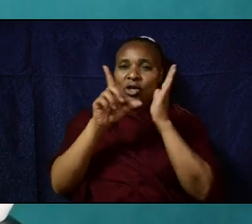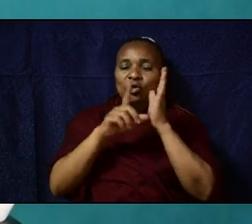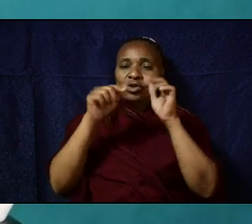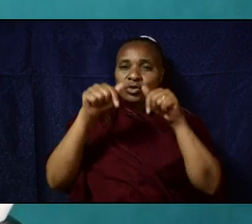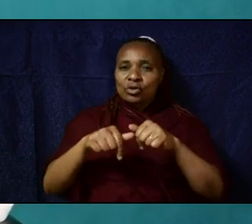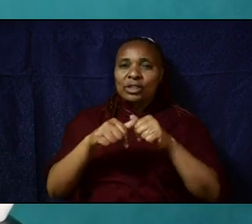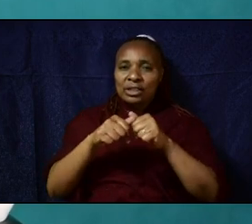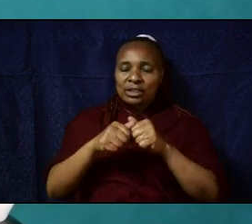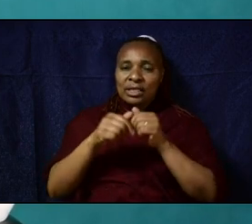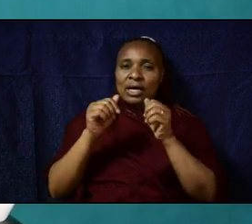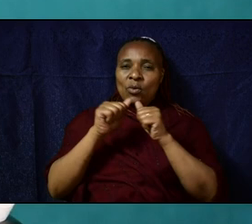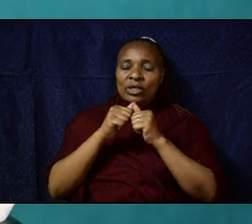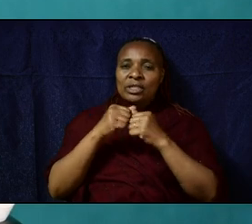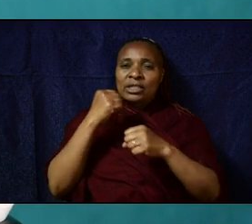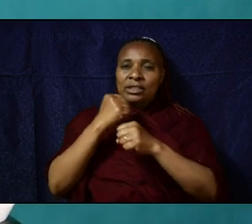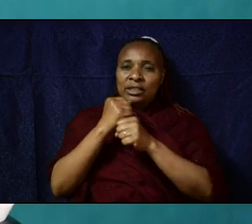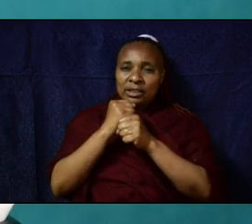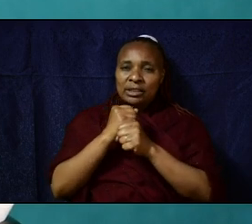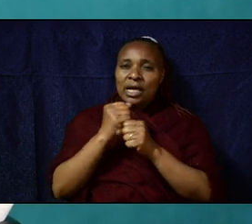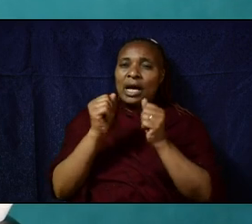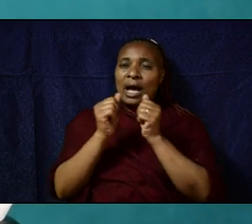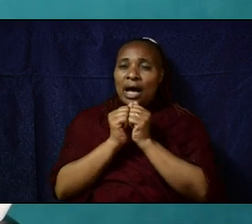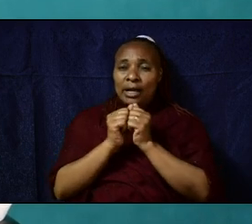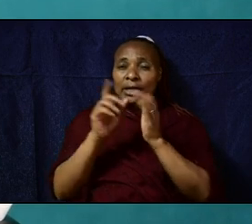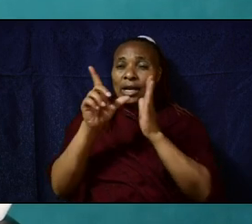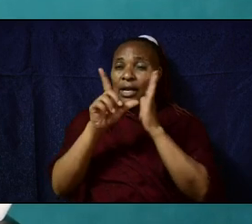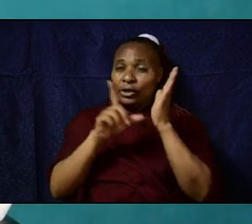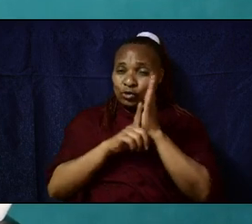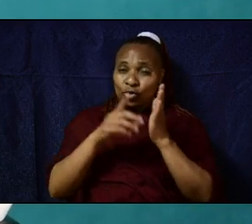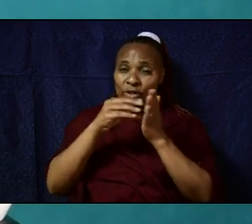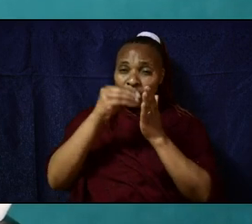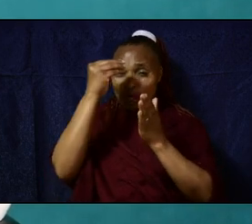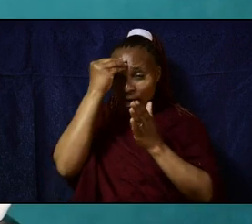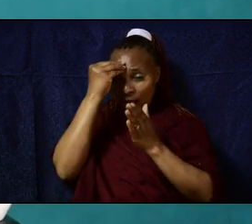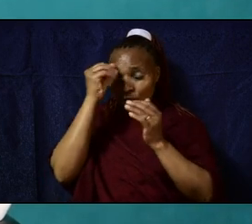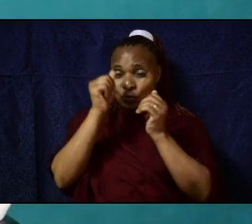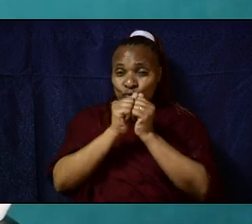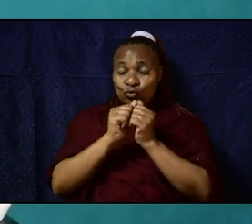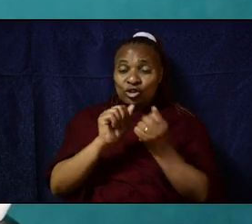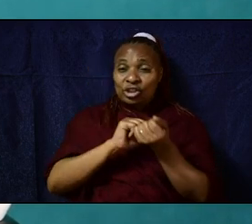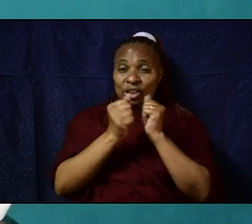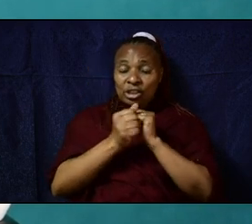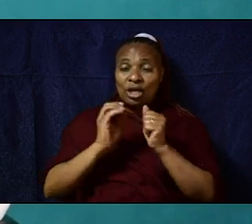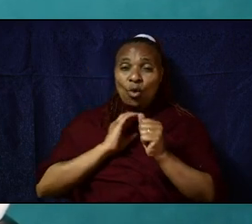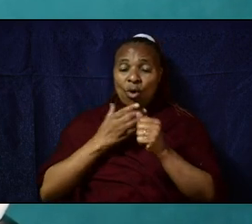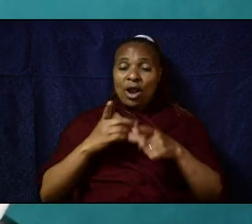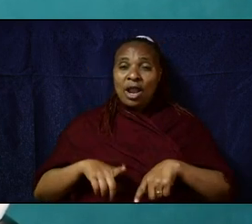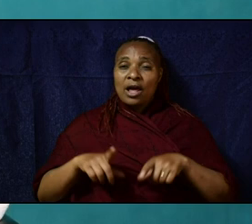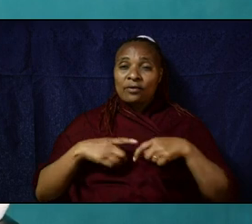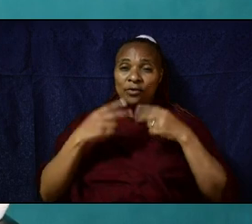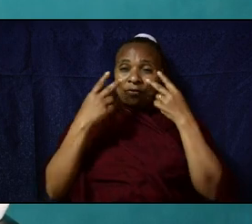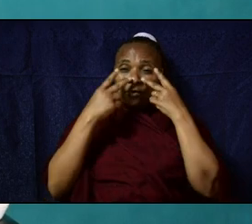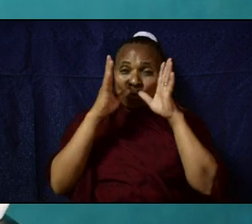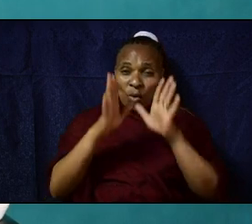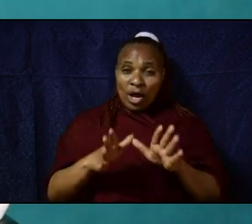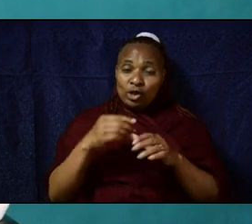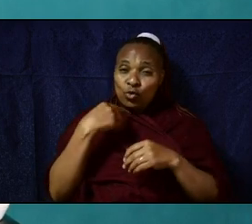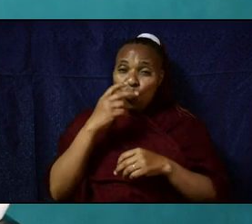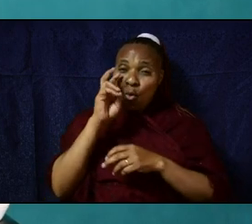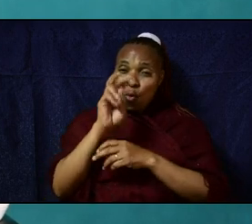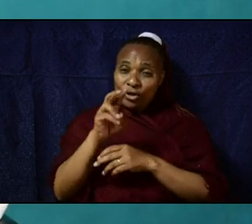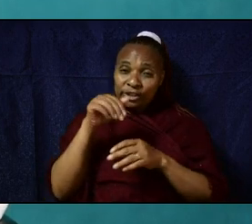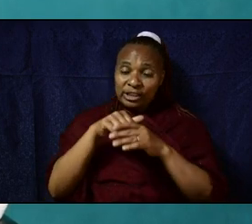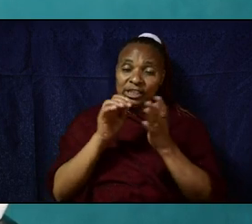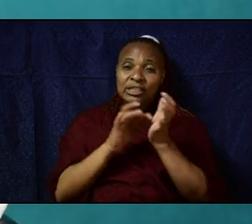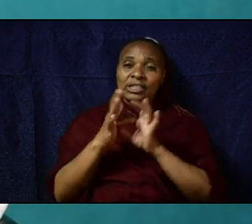win some and then some, we may learn important lessons and apply to our lives. So all the viewers watching and those here today, in